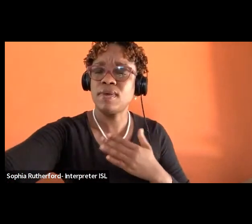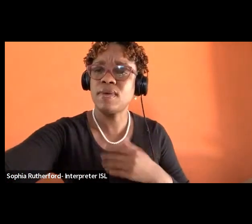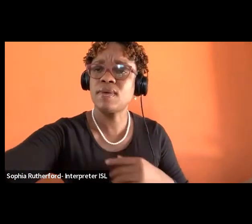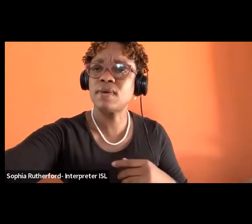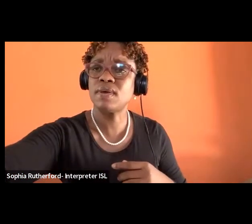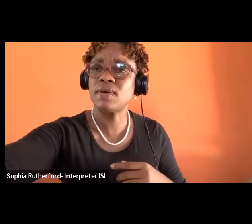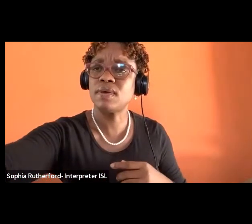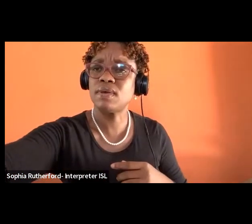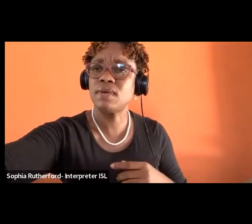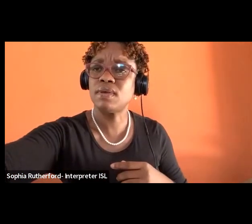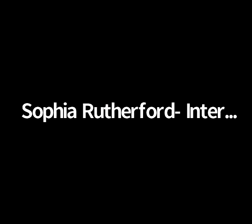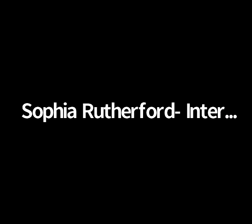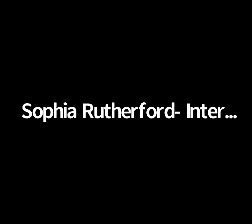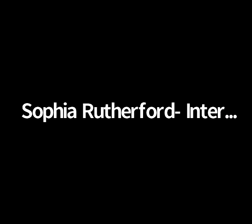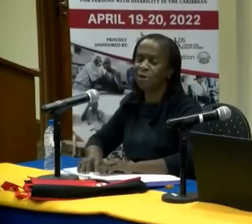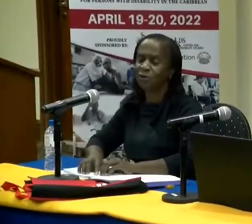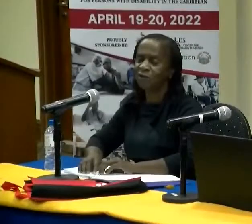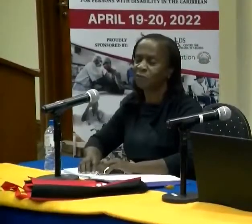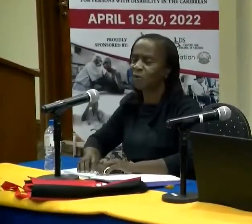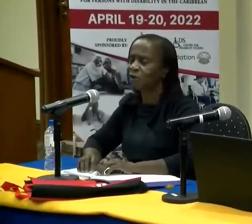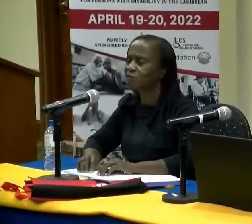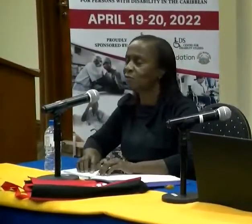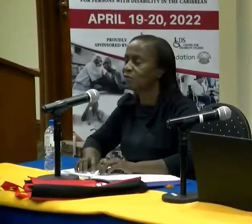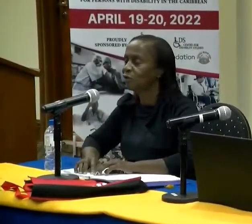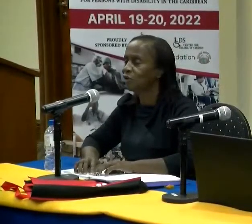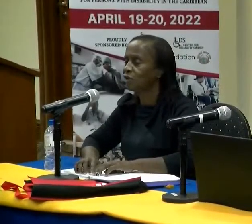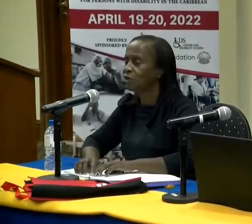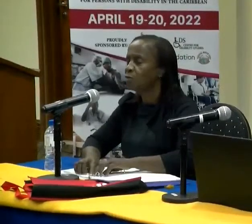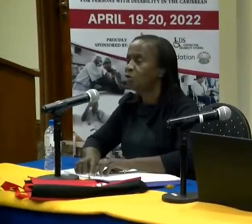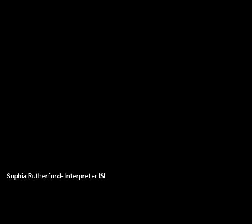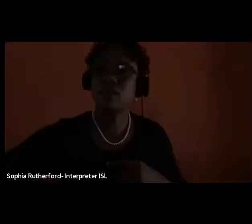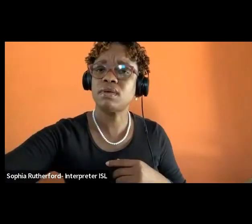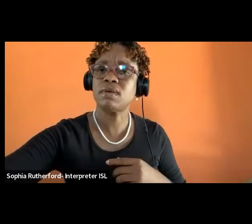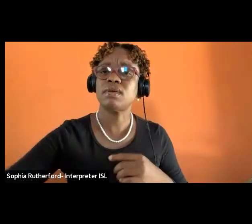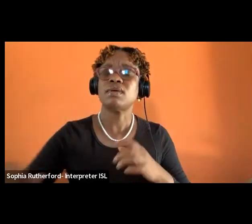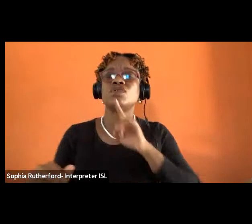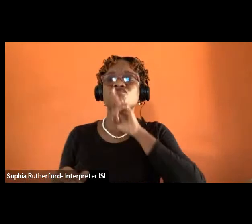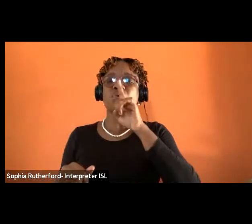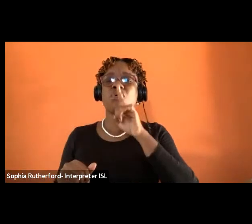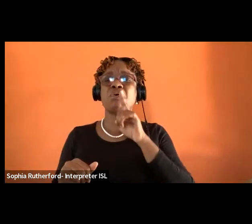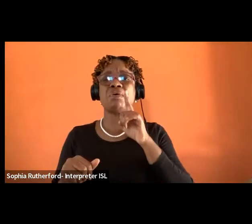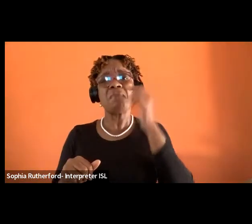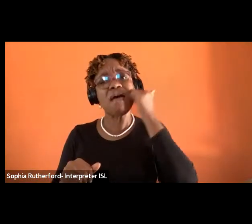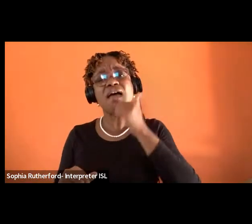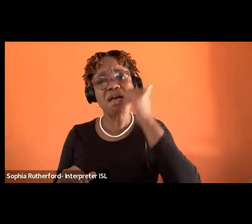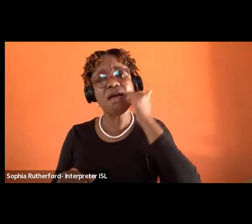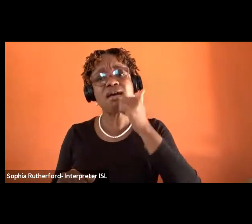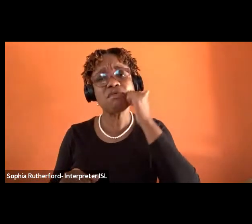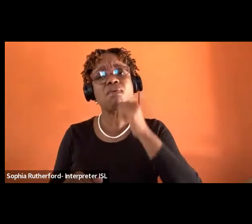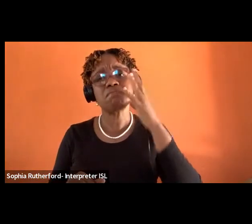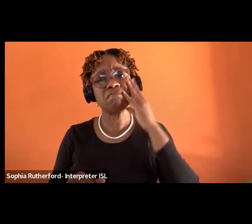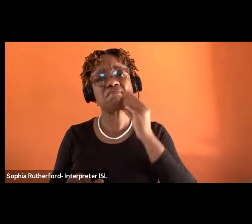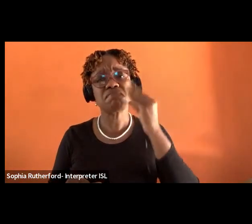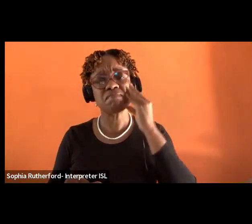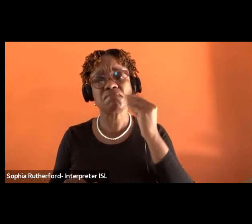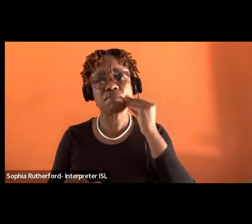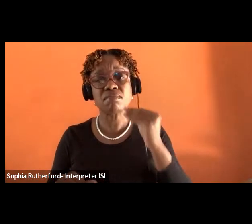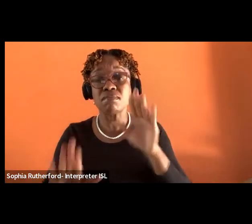and these are things we didn't know before. We experience them every day, but in terms of scientific